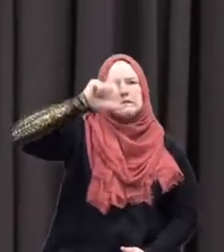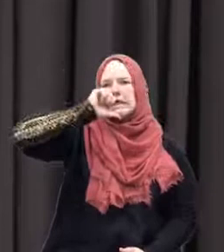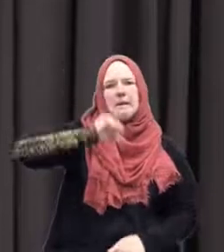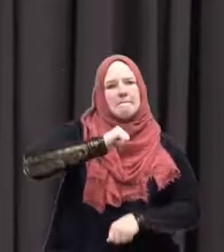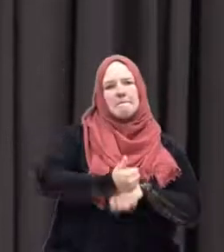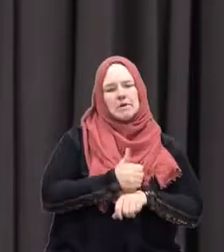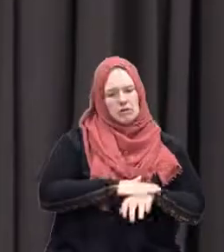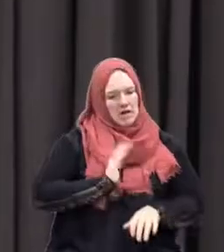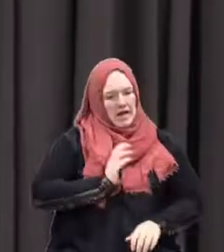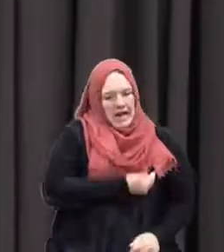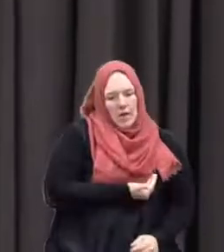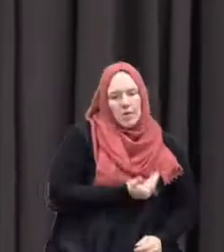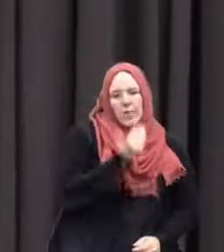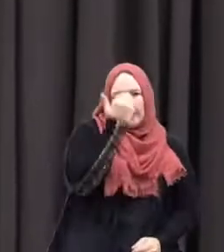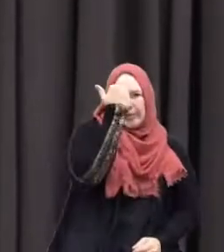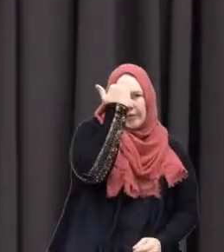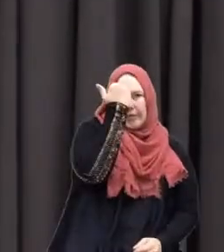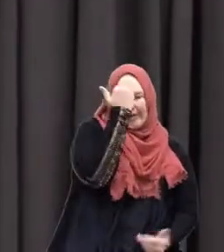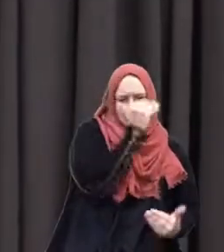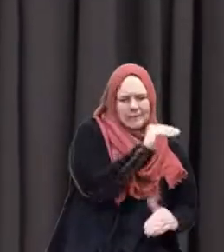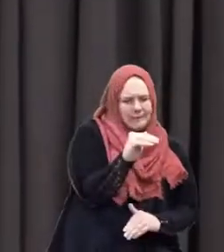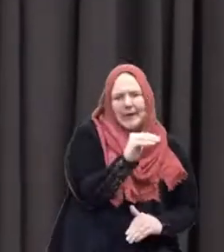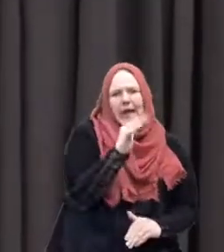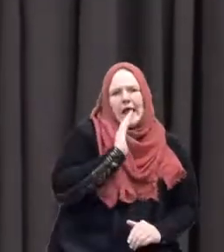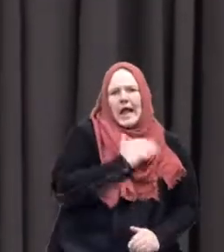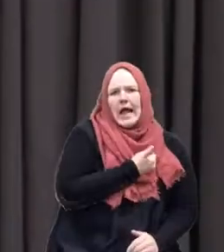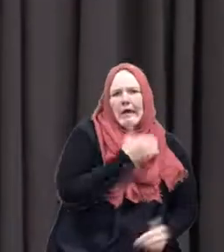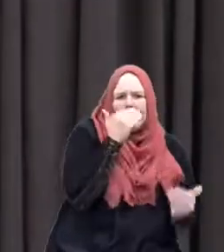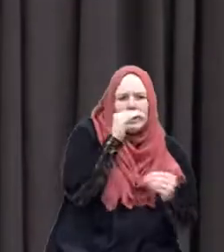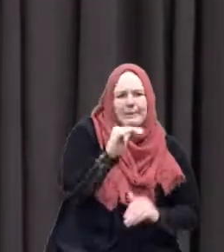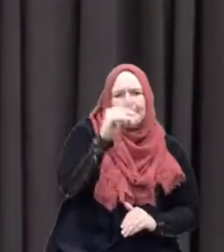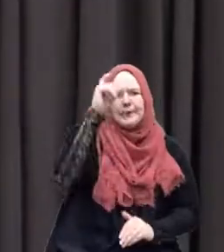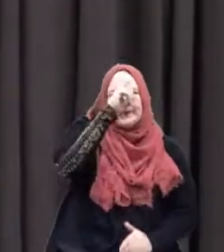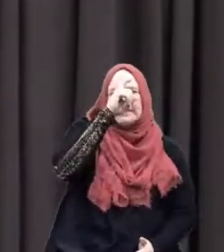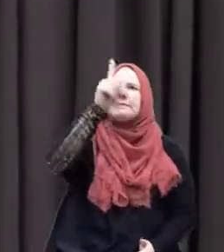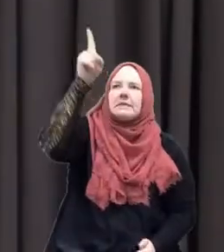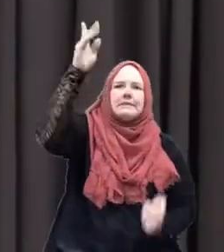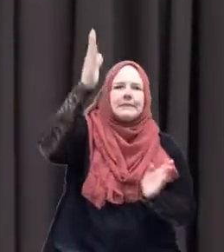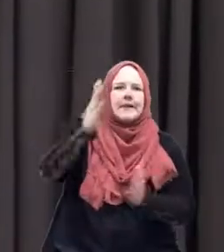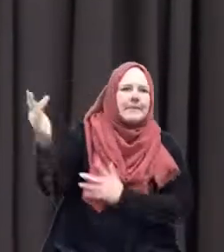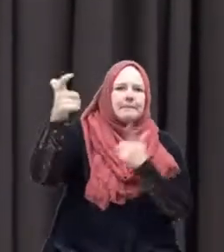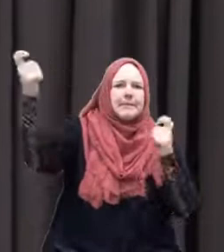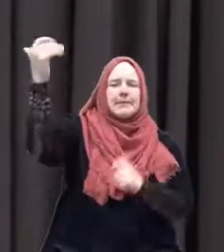wisdom, not based on our knowledge or our wisdom.